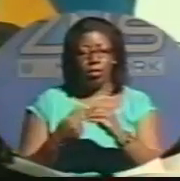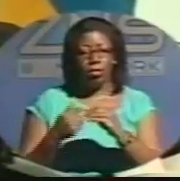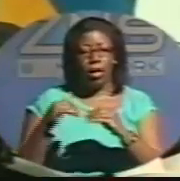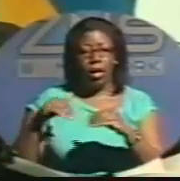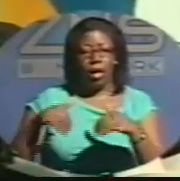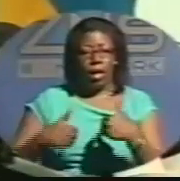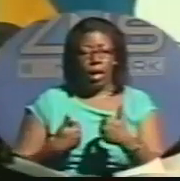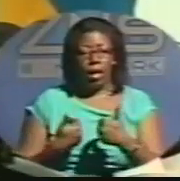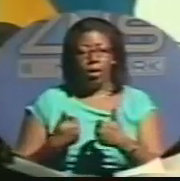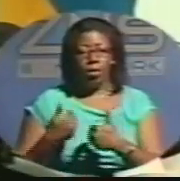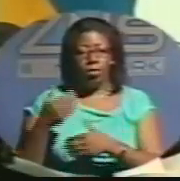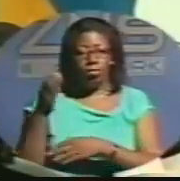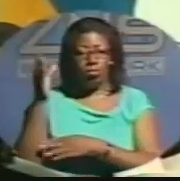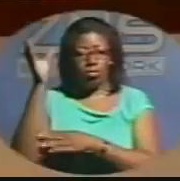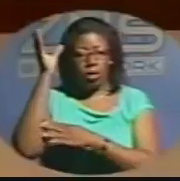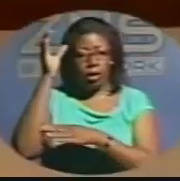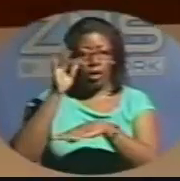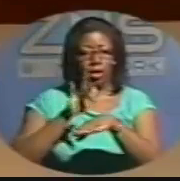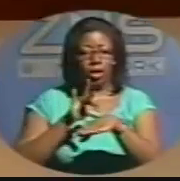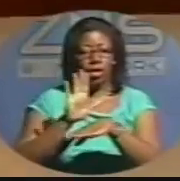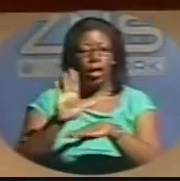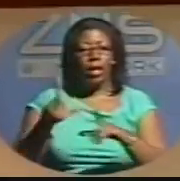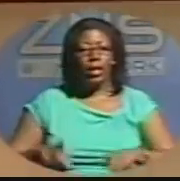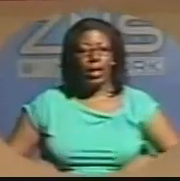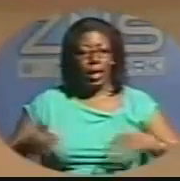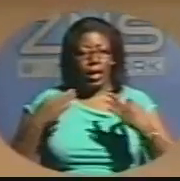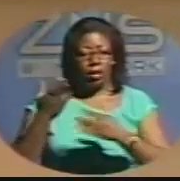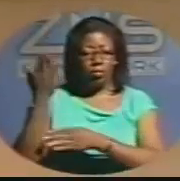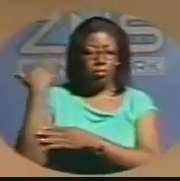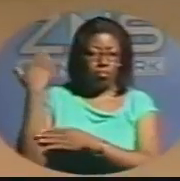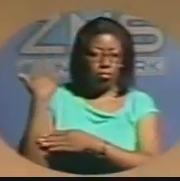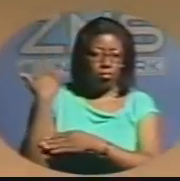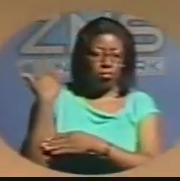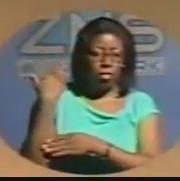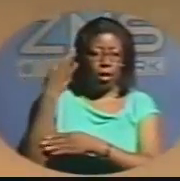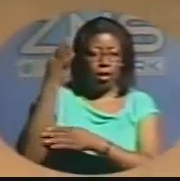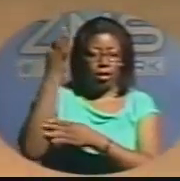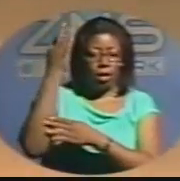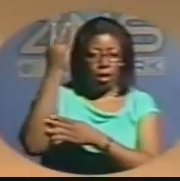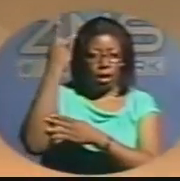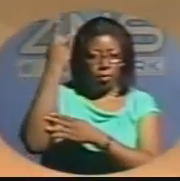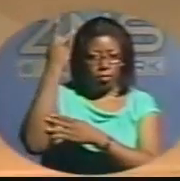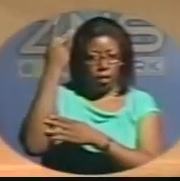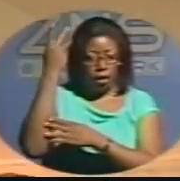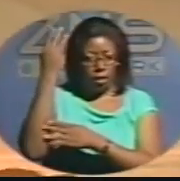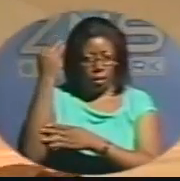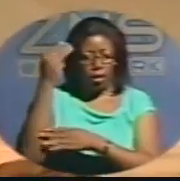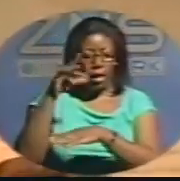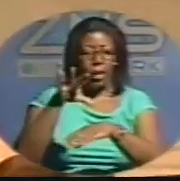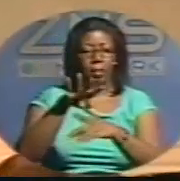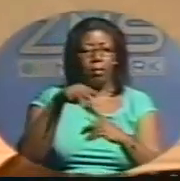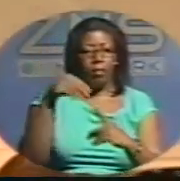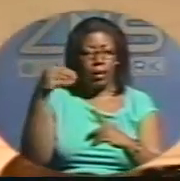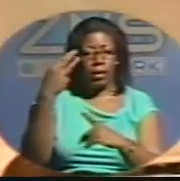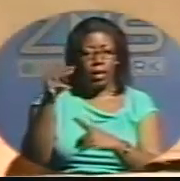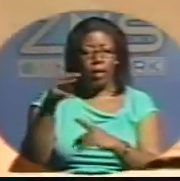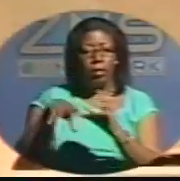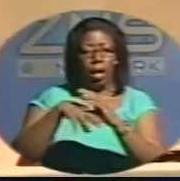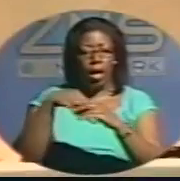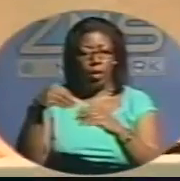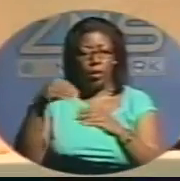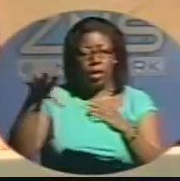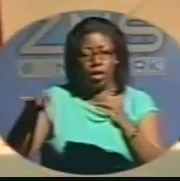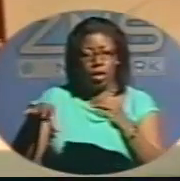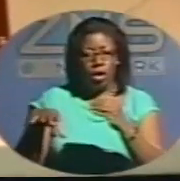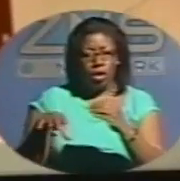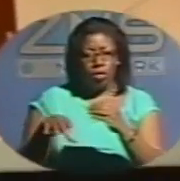Charlie touched their lives. Former Prime Minister, the Right Honorable Hubert Ingram, said he picked Maynard out when he joined the FNM 6 years ago. He